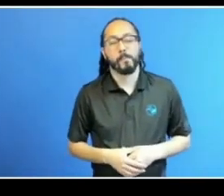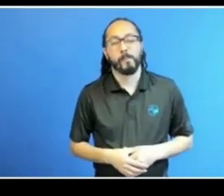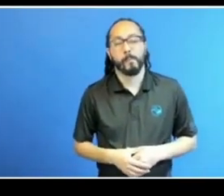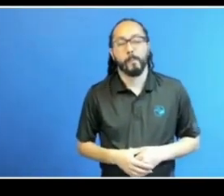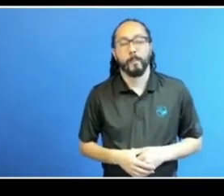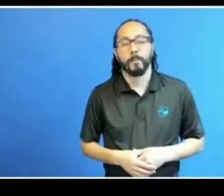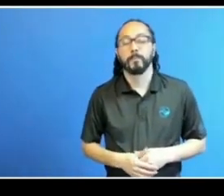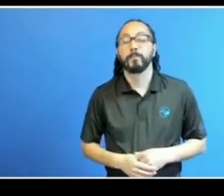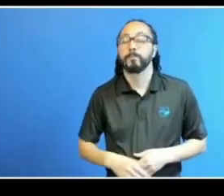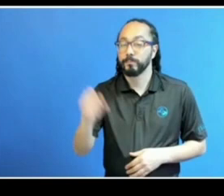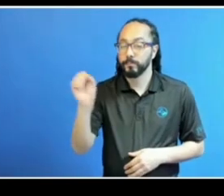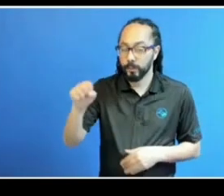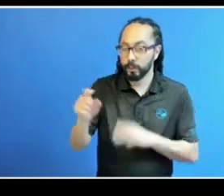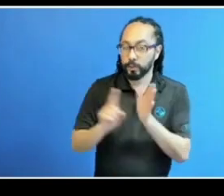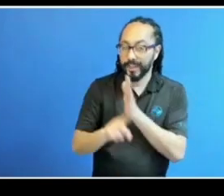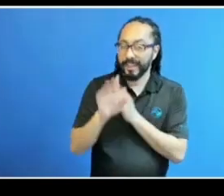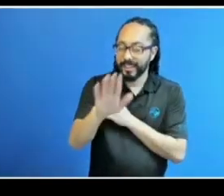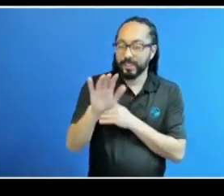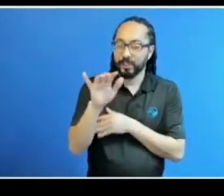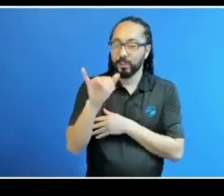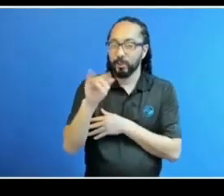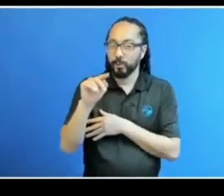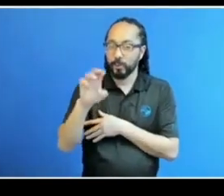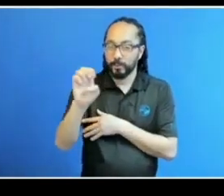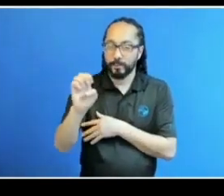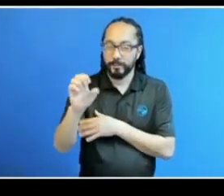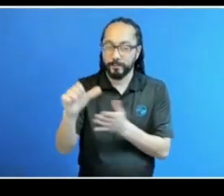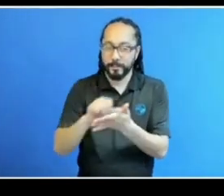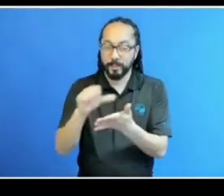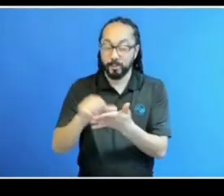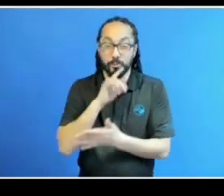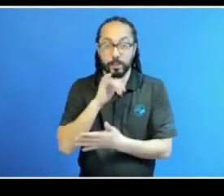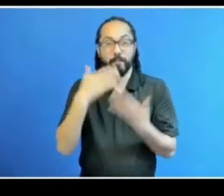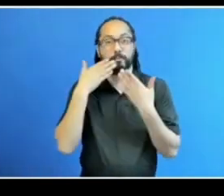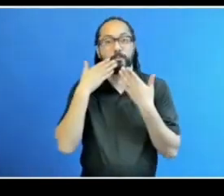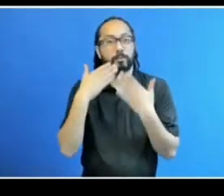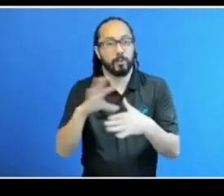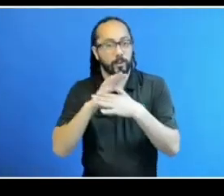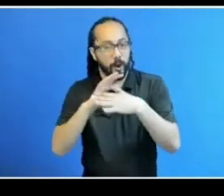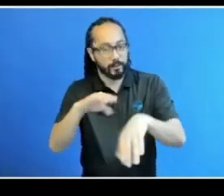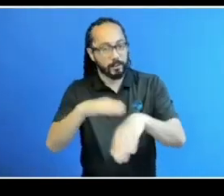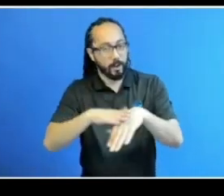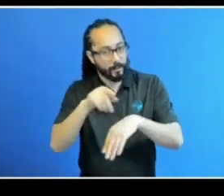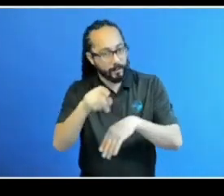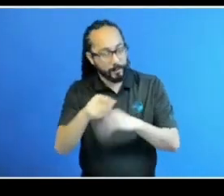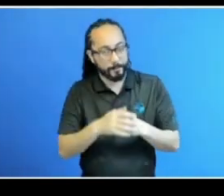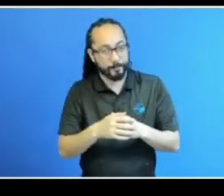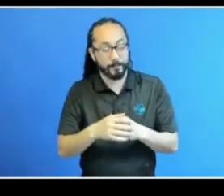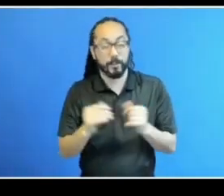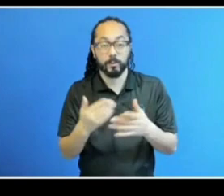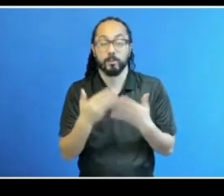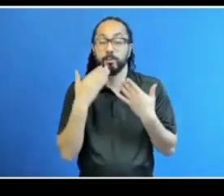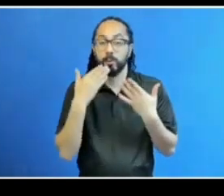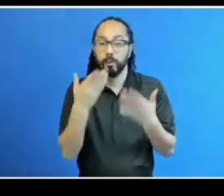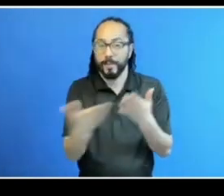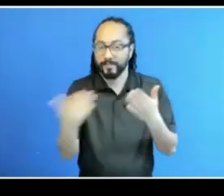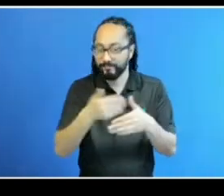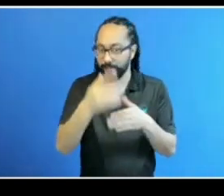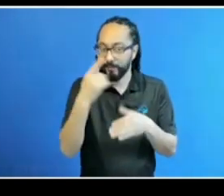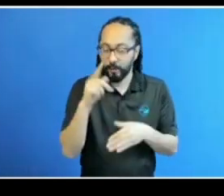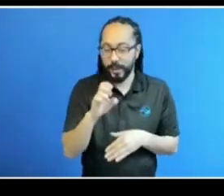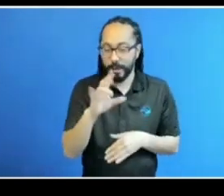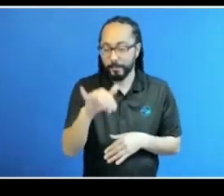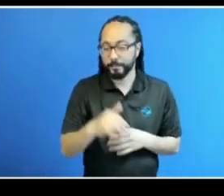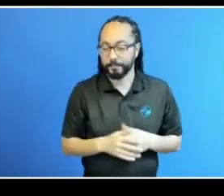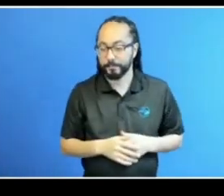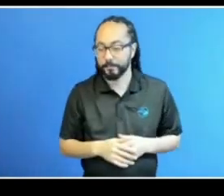Kemi's YouTube page, because he's definitely putting some really good content on there, and yeah, big things to come for Kemi. So Martina, I'm going to go